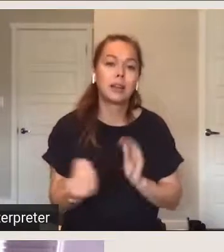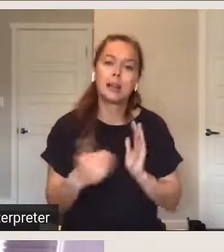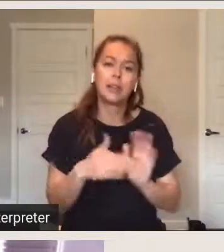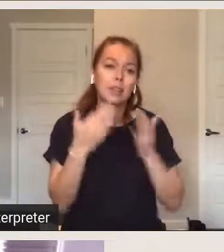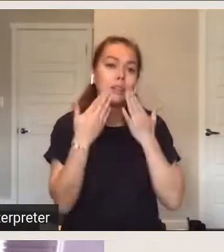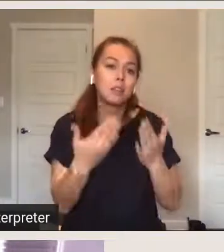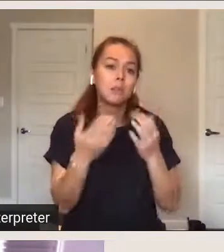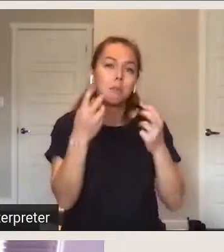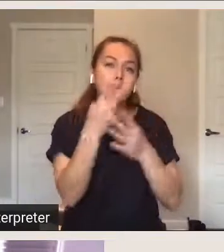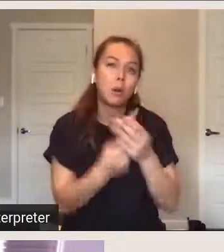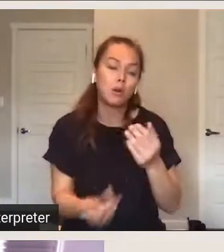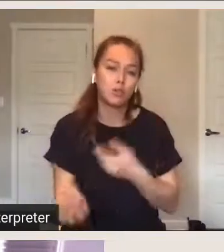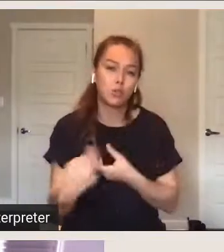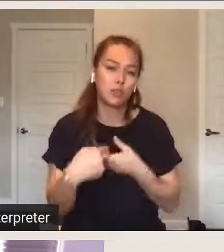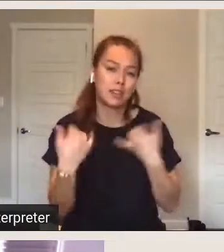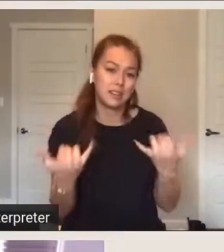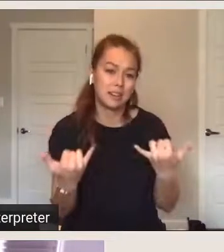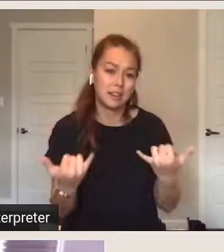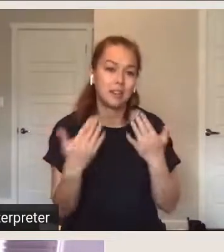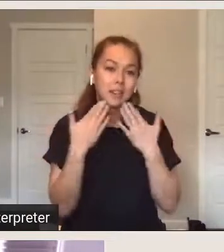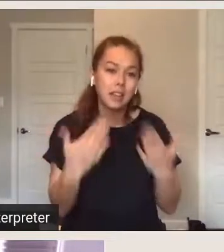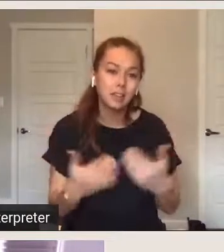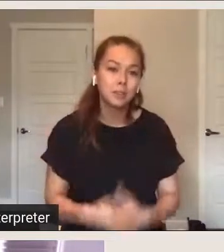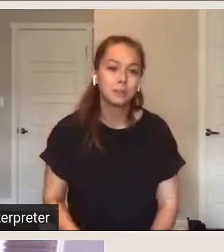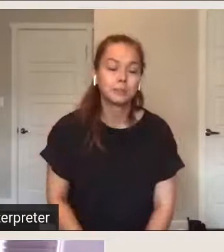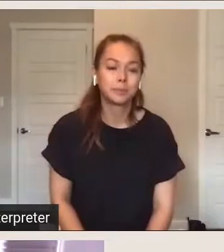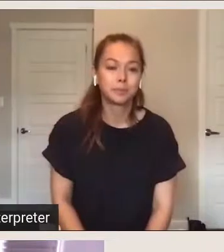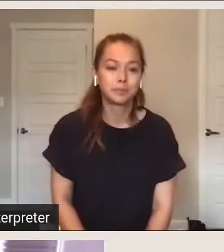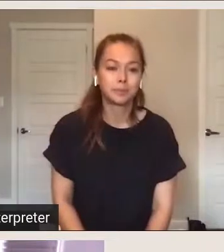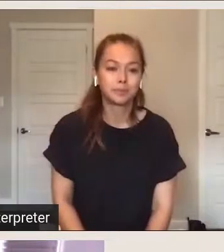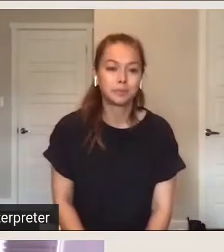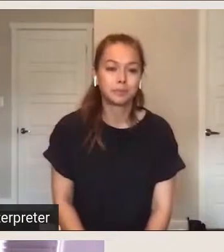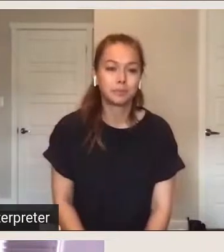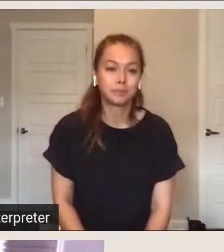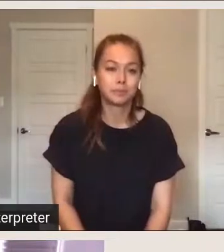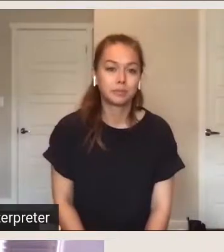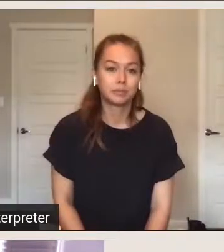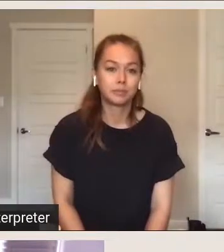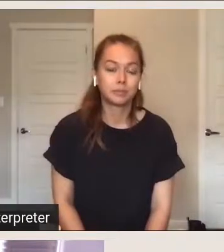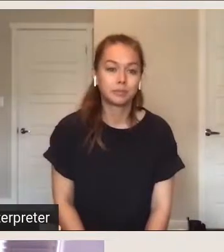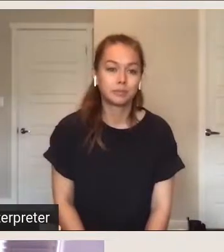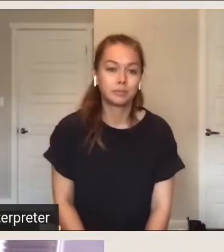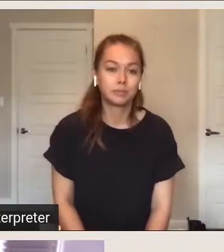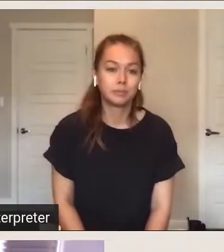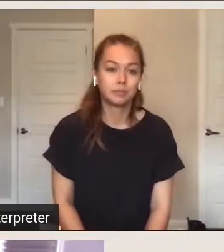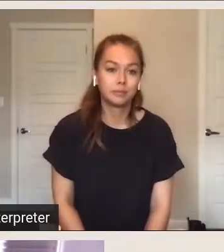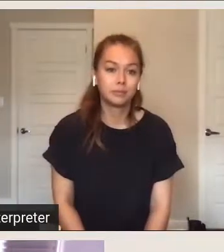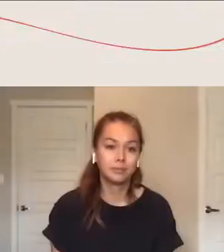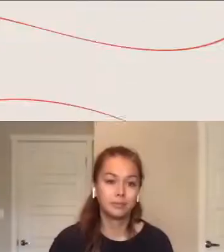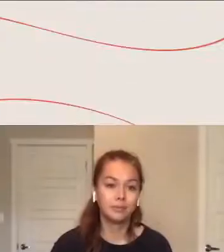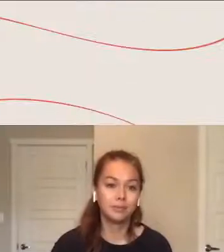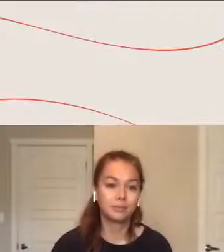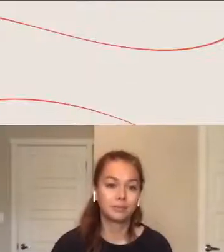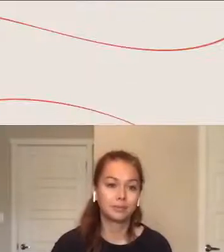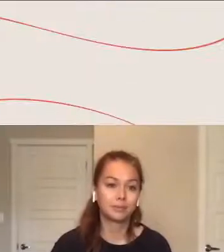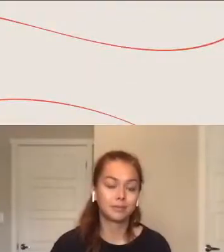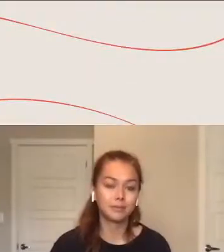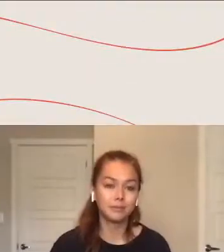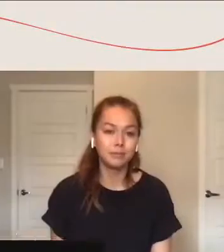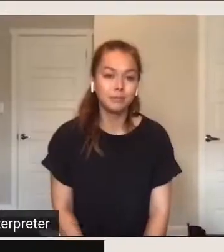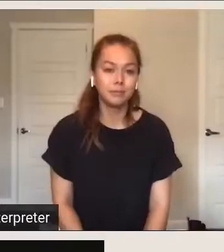us today. Thank you. Thank you. Thank you for your hard work. Okay. All right. Bye. Bye.